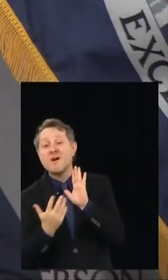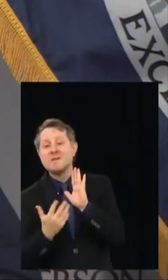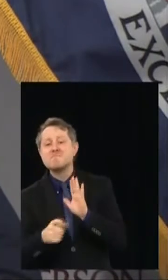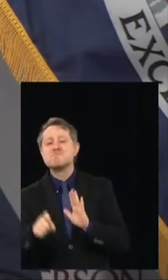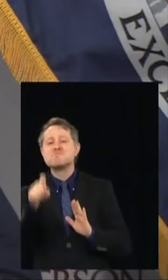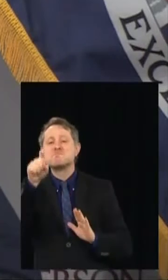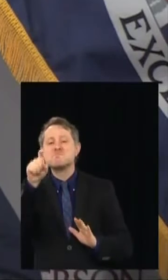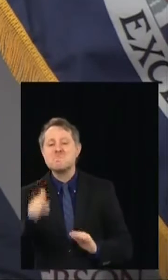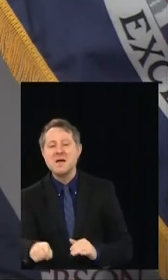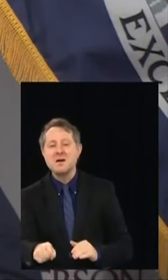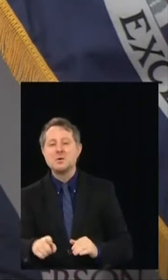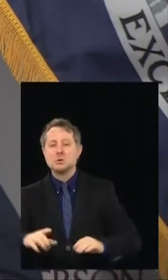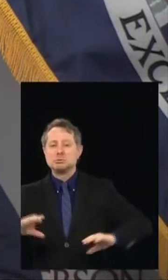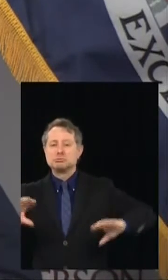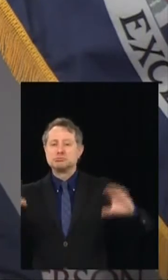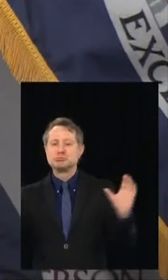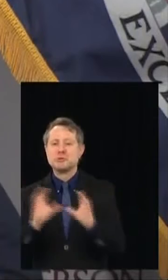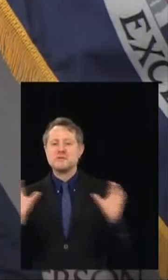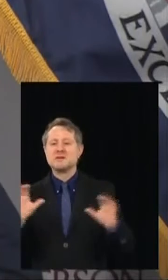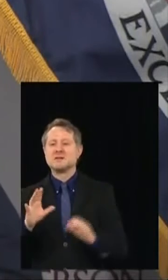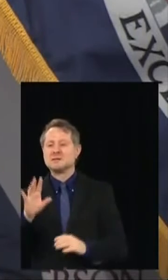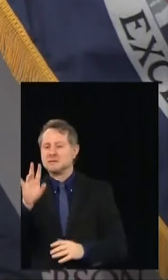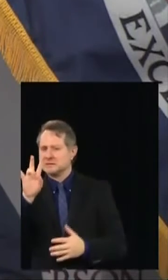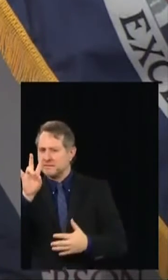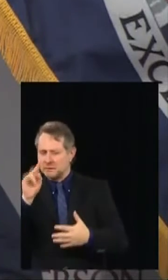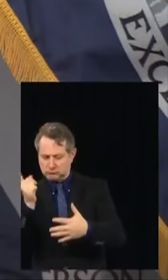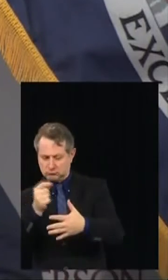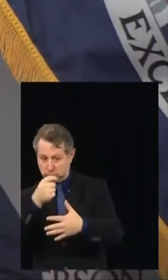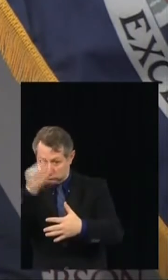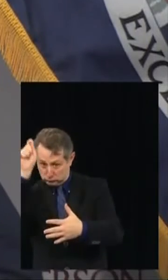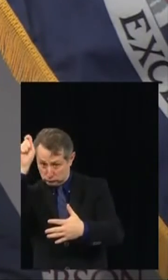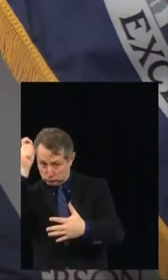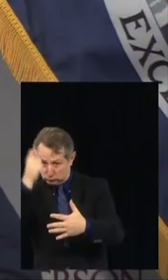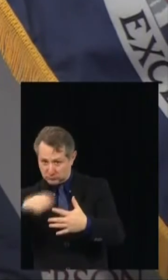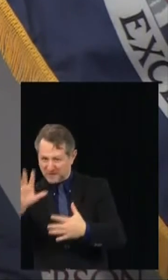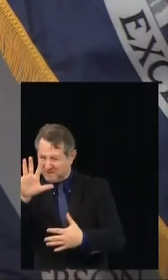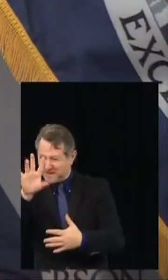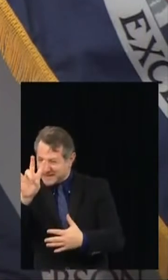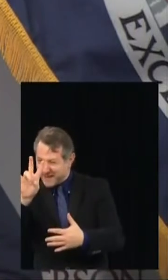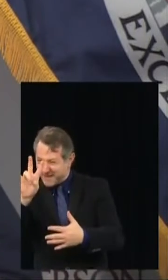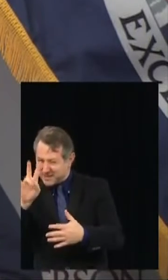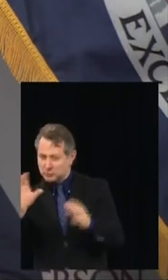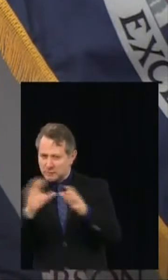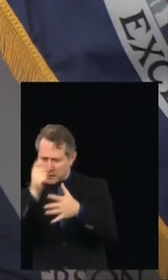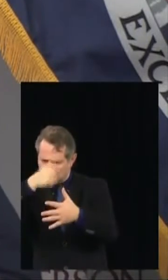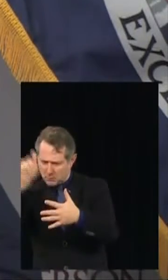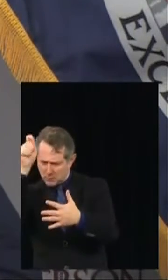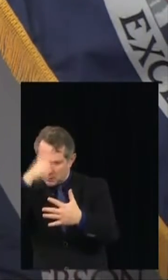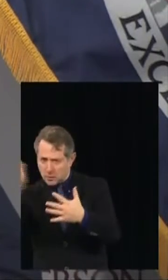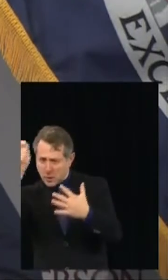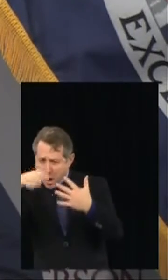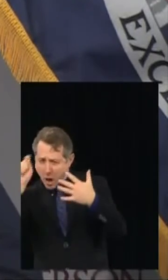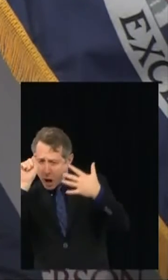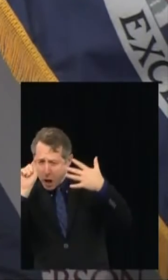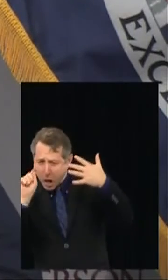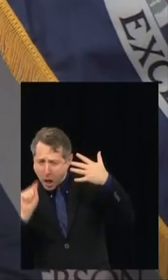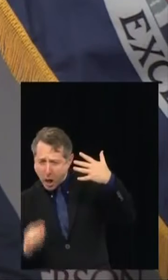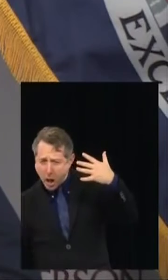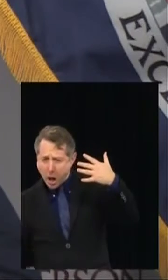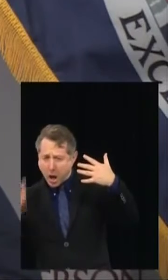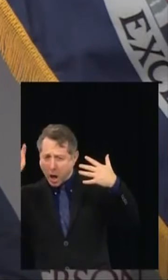things before you can give them a check. All this information that you have to get, all this information that you have to certify, that's all in the federal